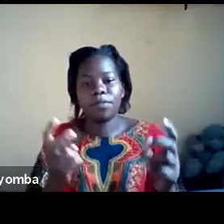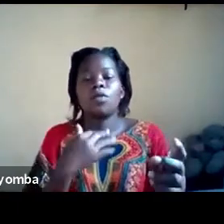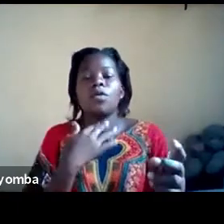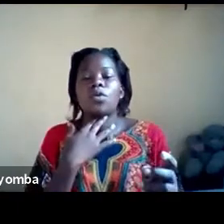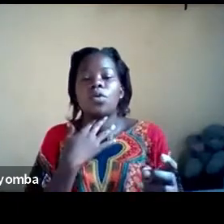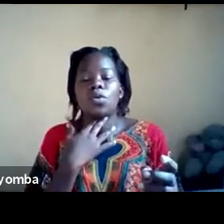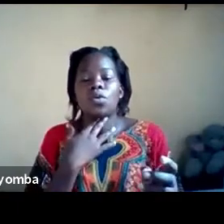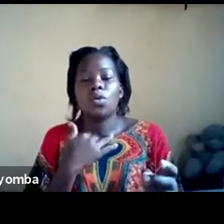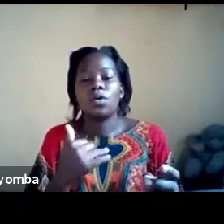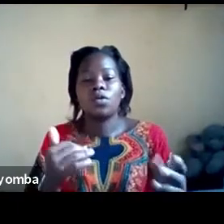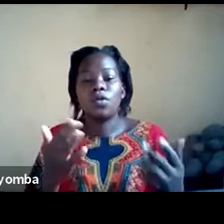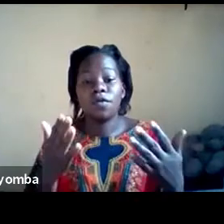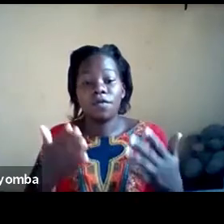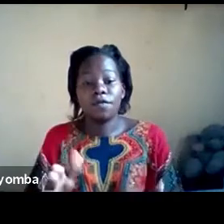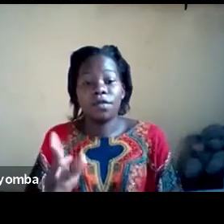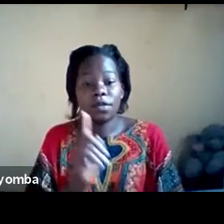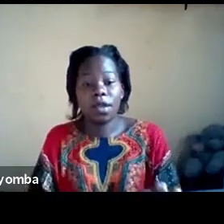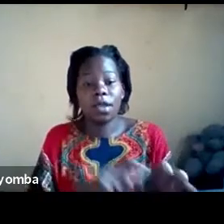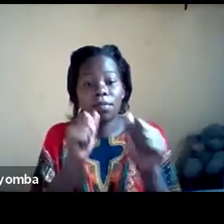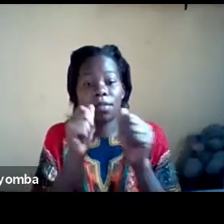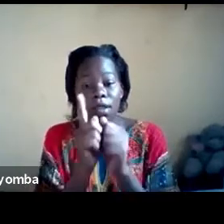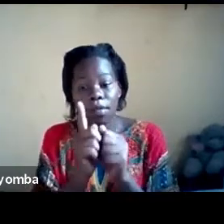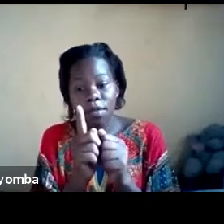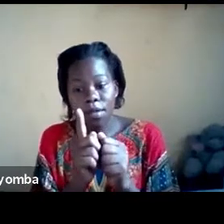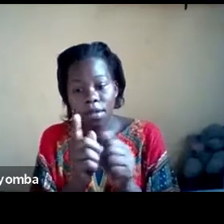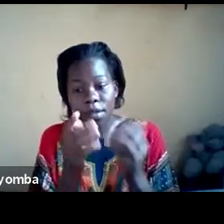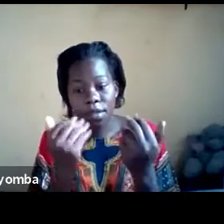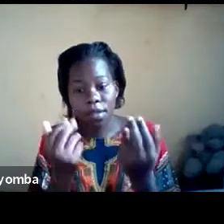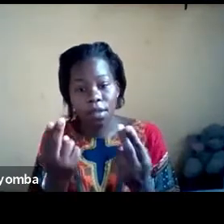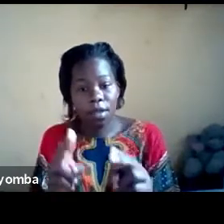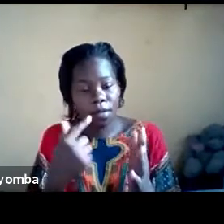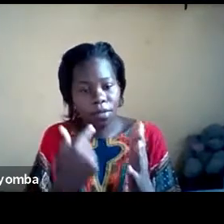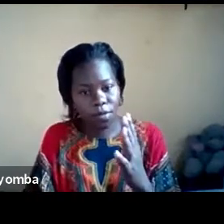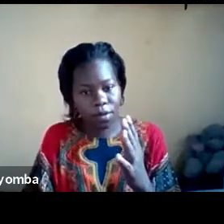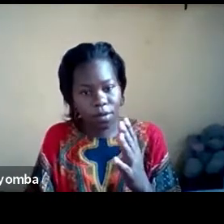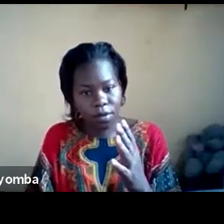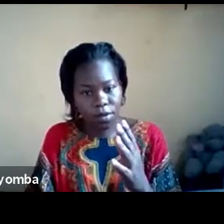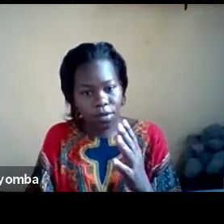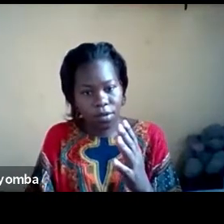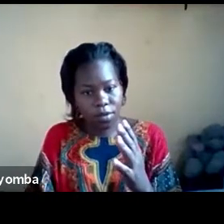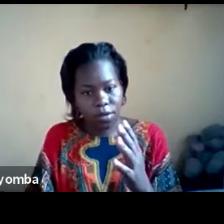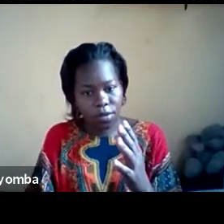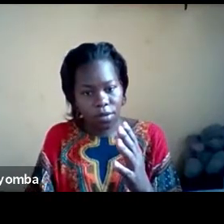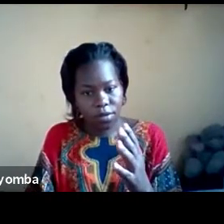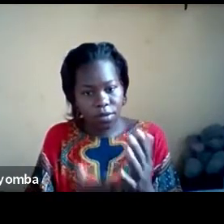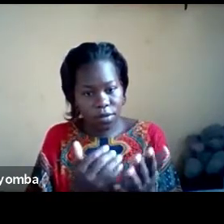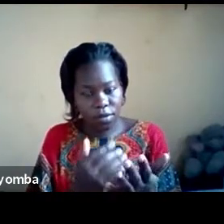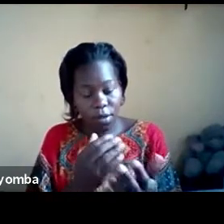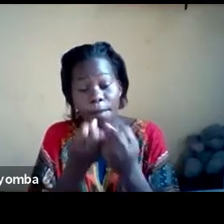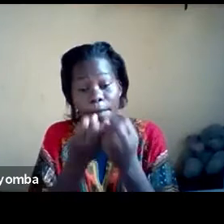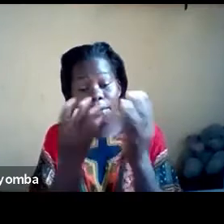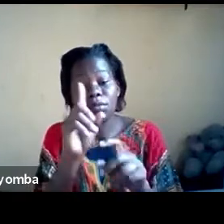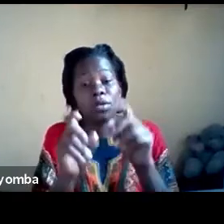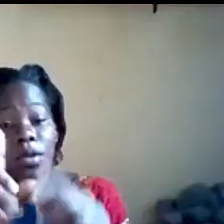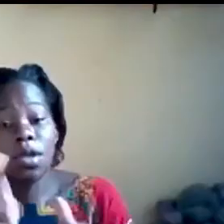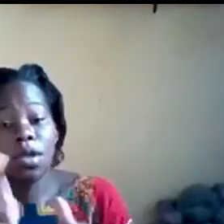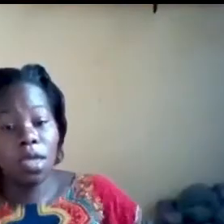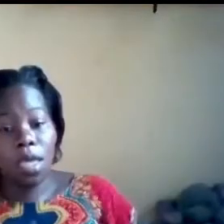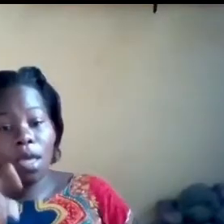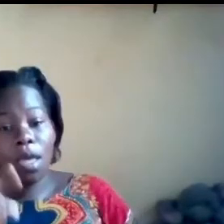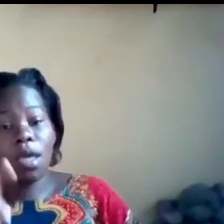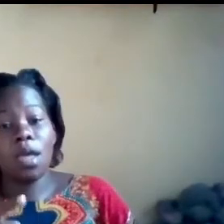at 11. And what has been happening is that we find that we usually have lots of questions and young people are very hungry. So